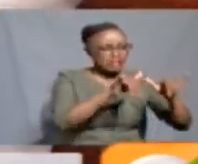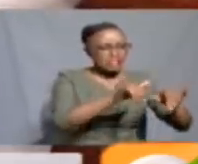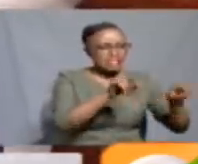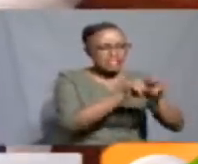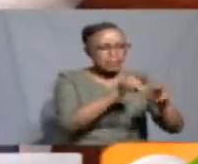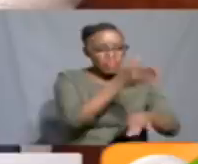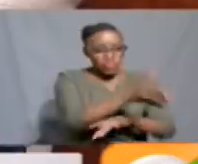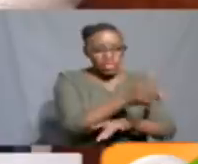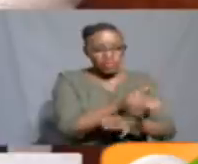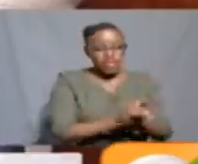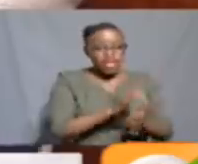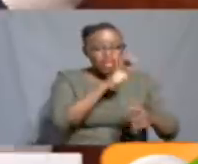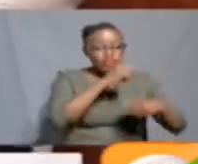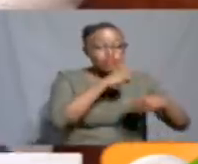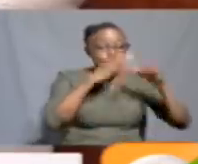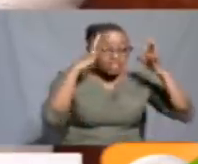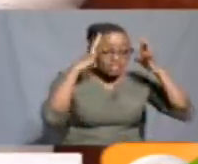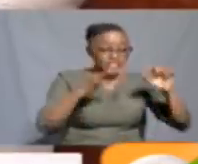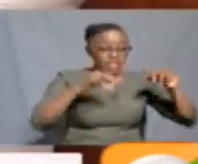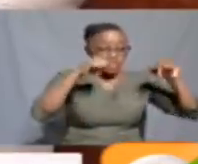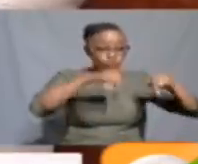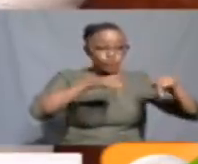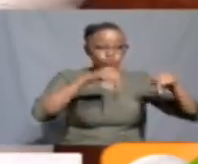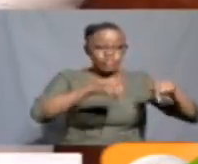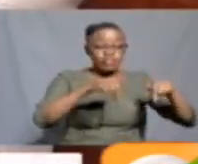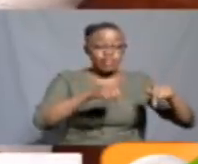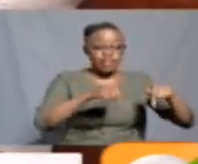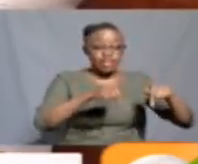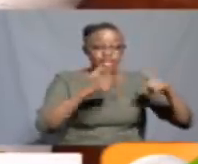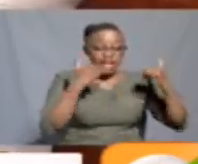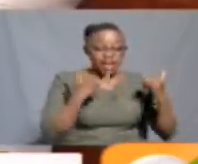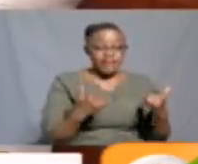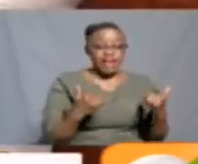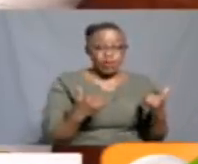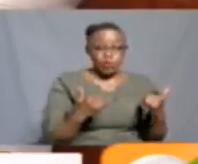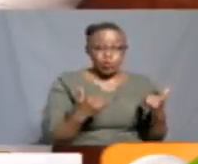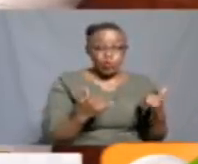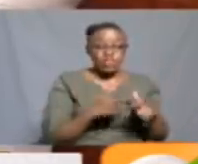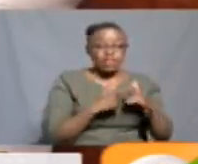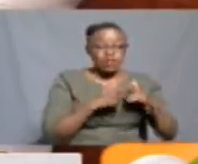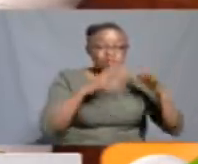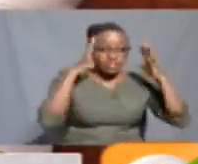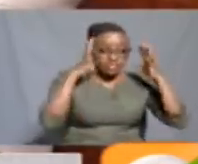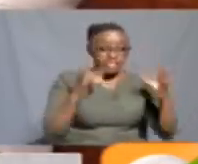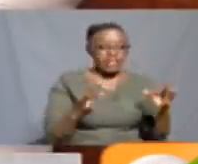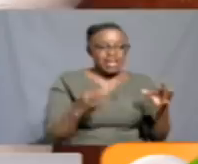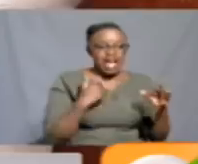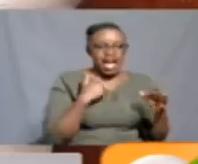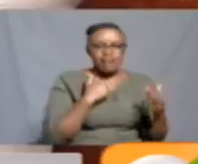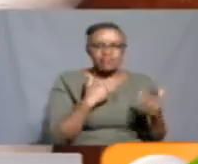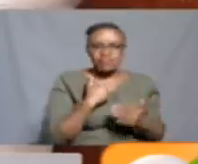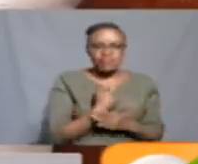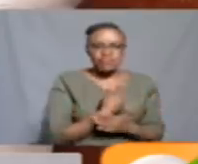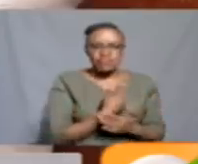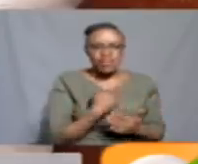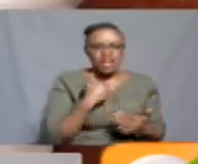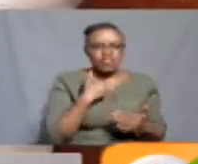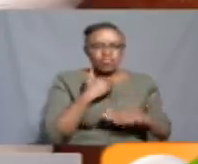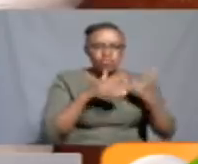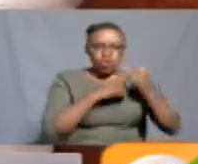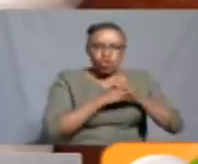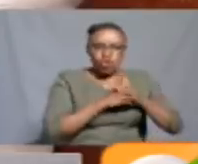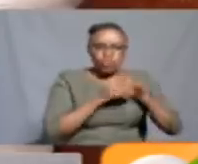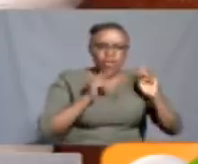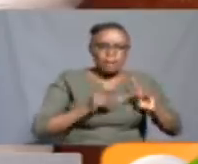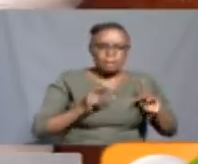Yeah. If we make up our mind now. And making up our mind means there's no, that means everybody